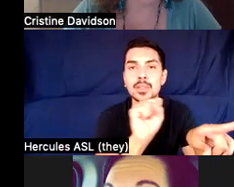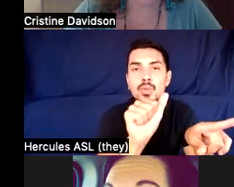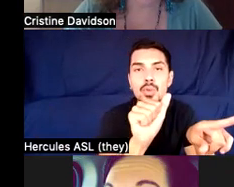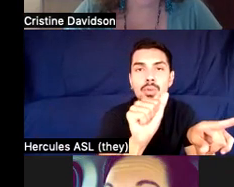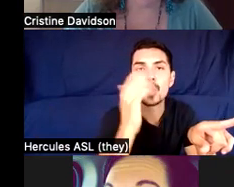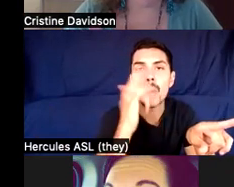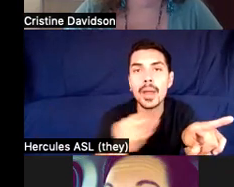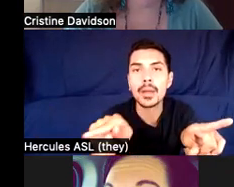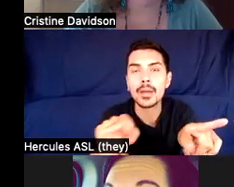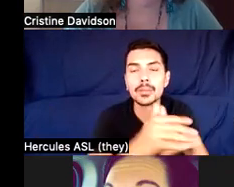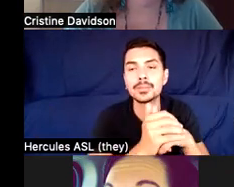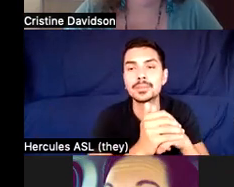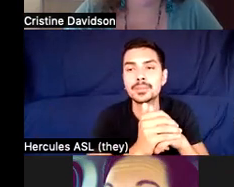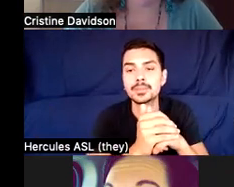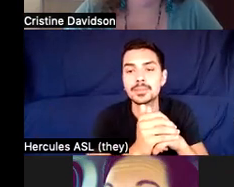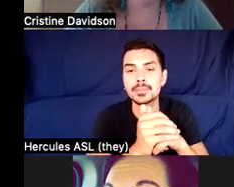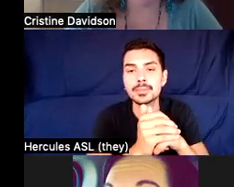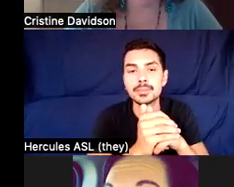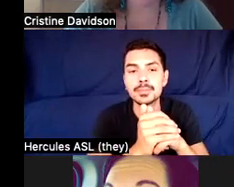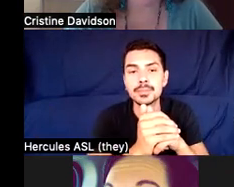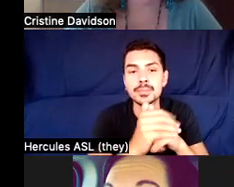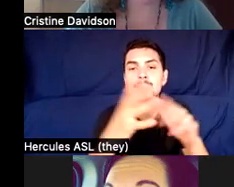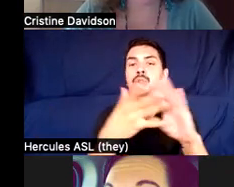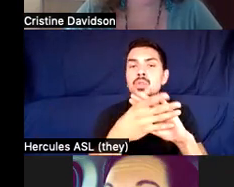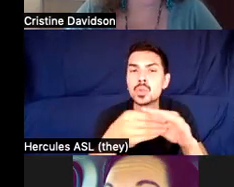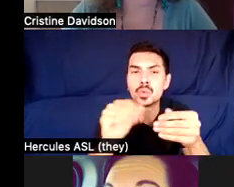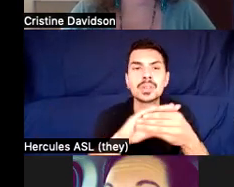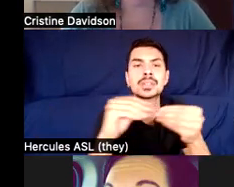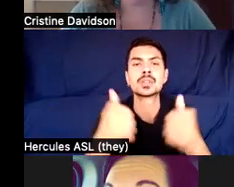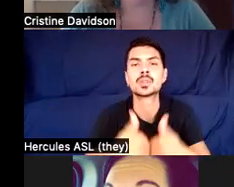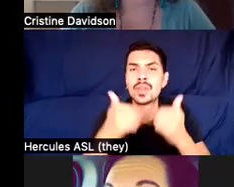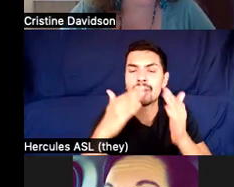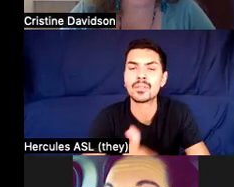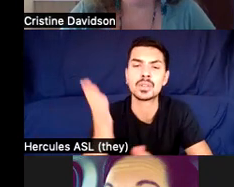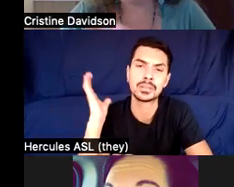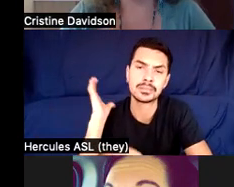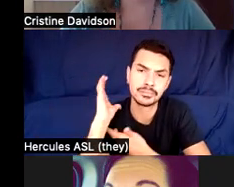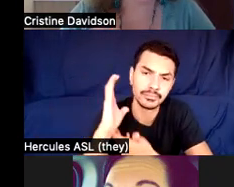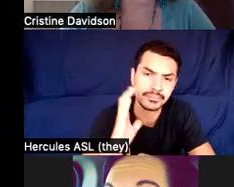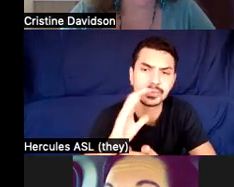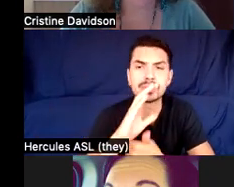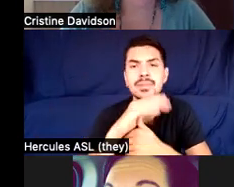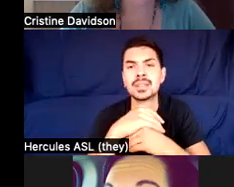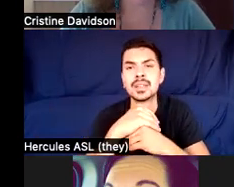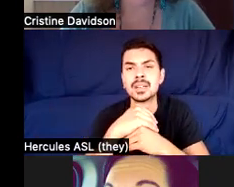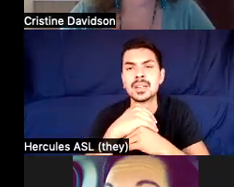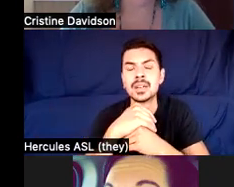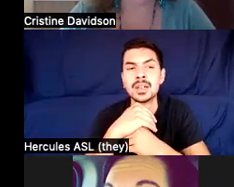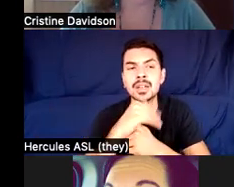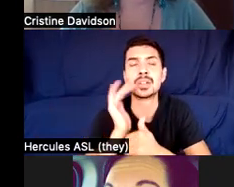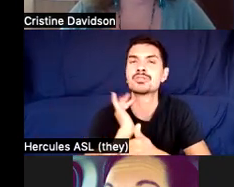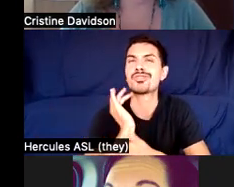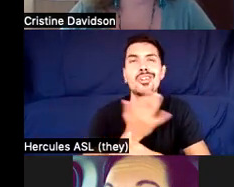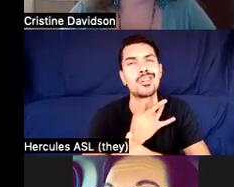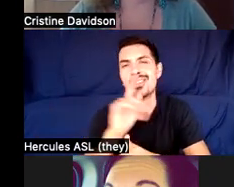Carrying our stories, we're always carrying the stories of survivors, changing that toxic attitude about sexual violence, about,